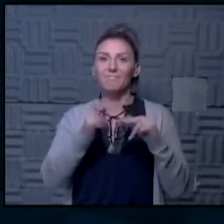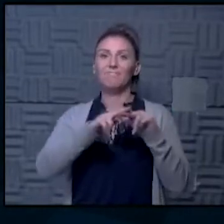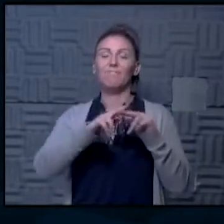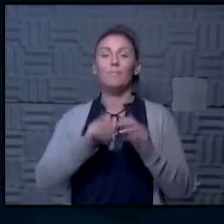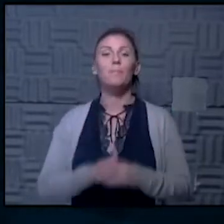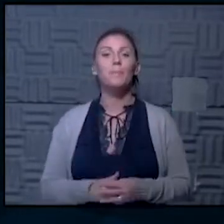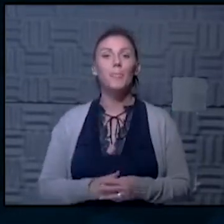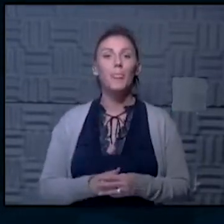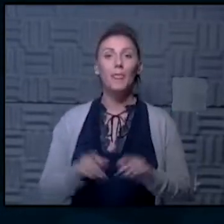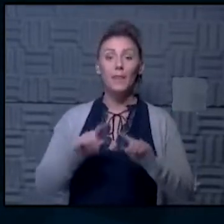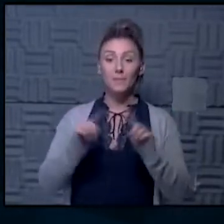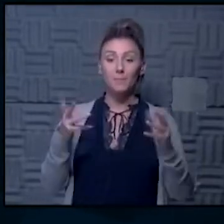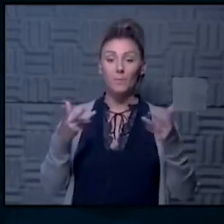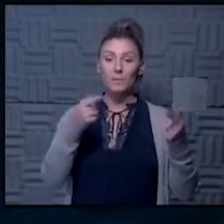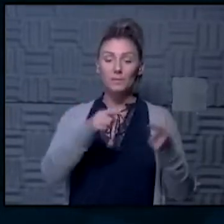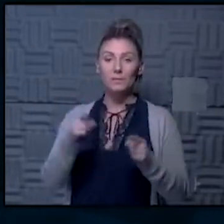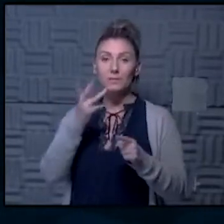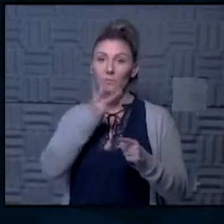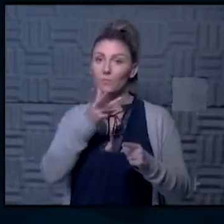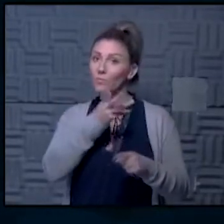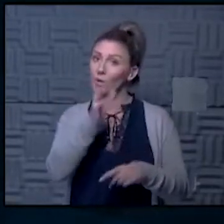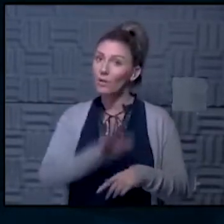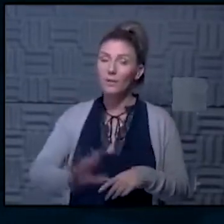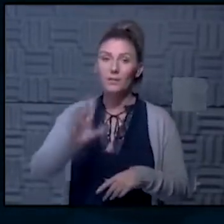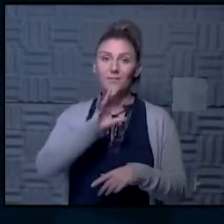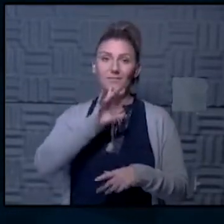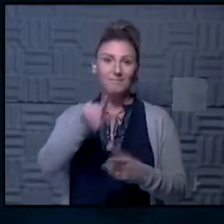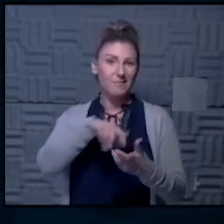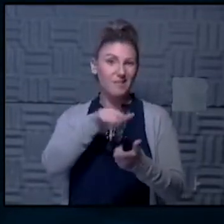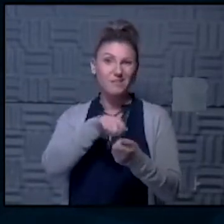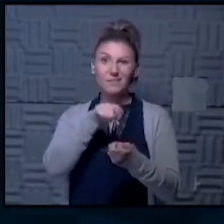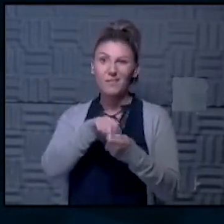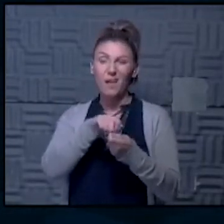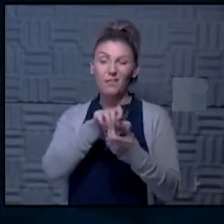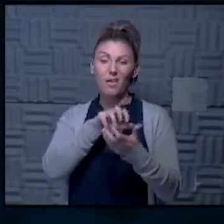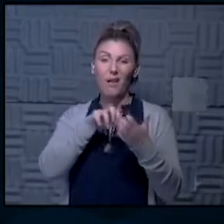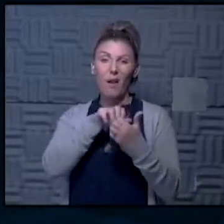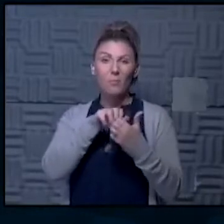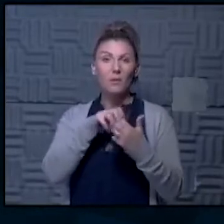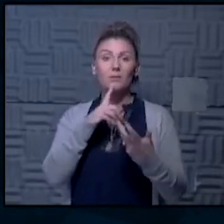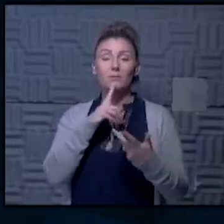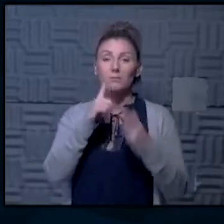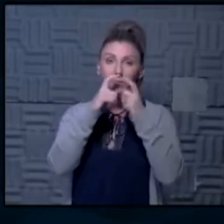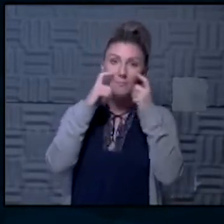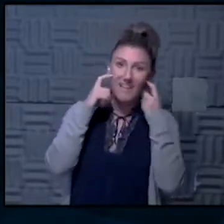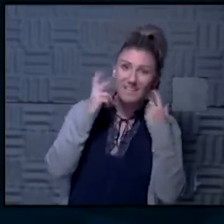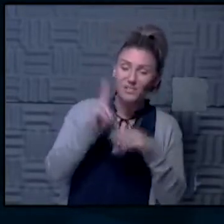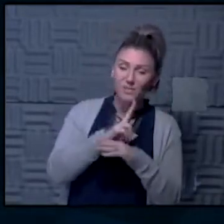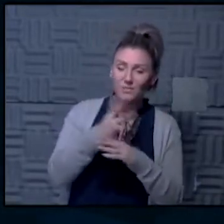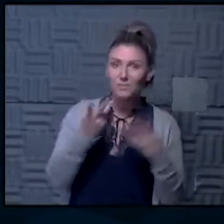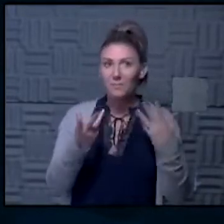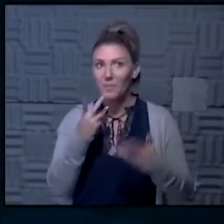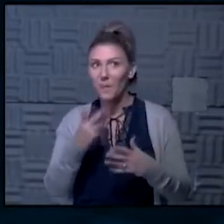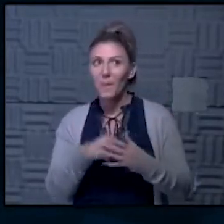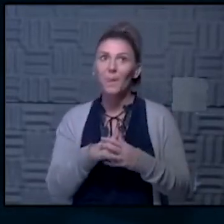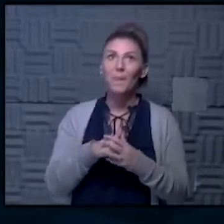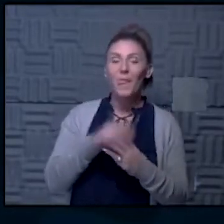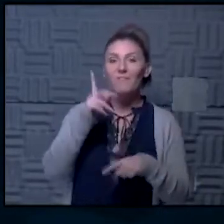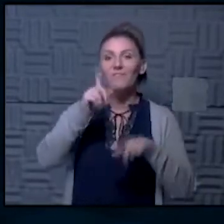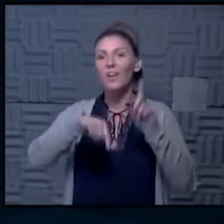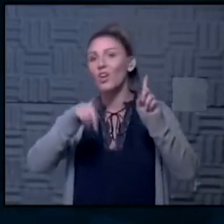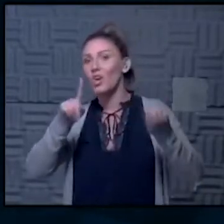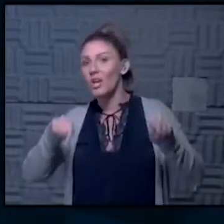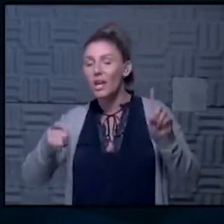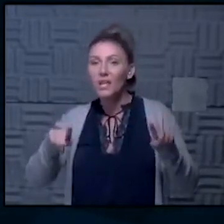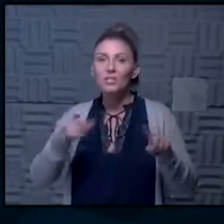I think what's happening probably in the rural areas is exactly a combination of those things. I think, the mask wearing is probably some variation in some of